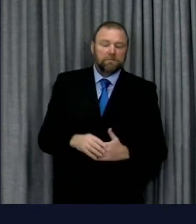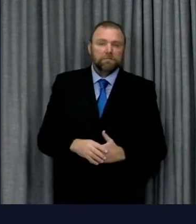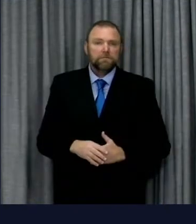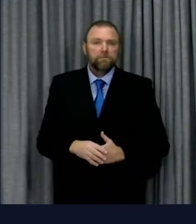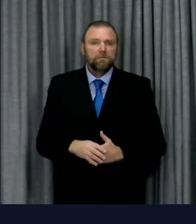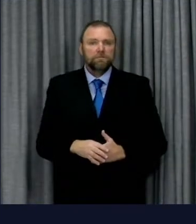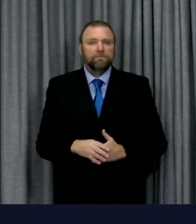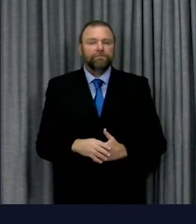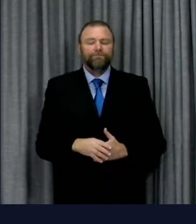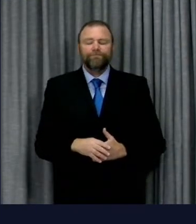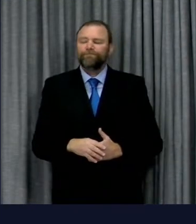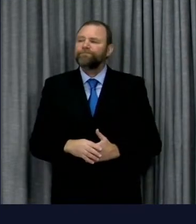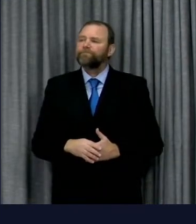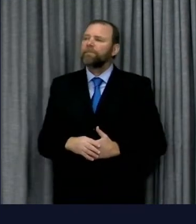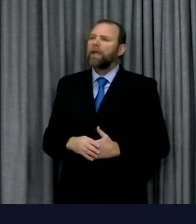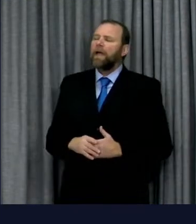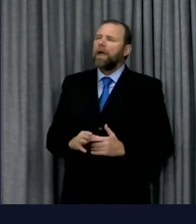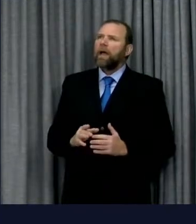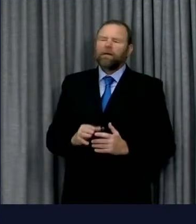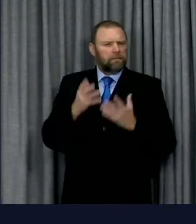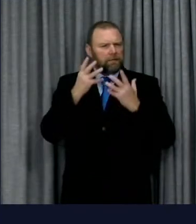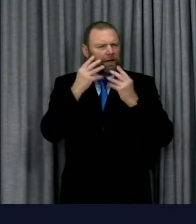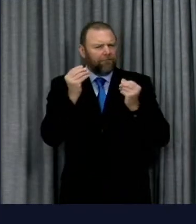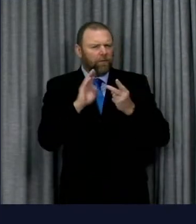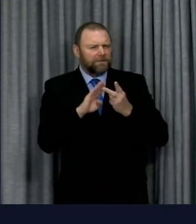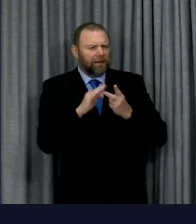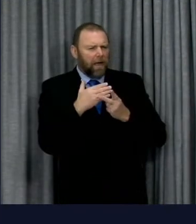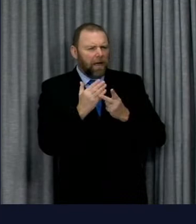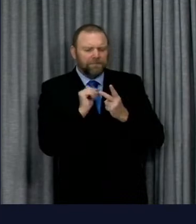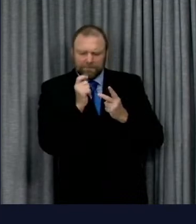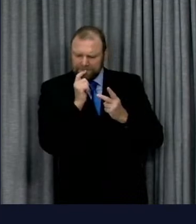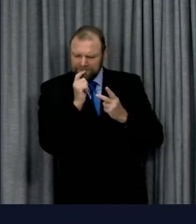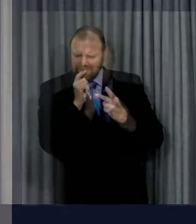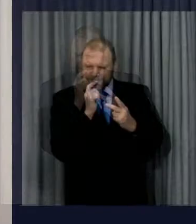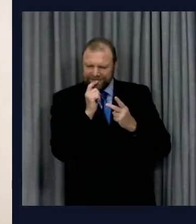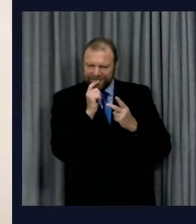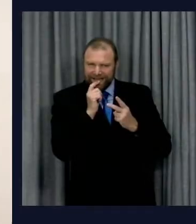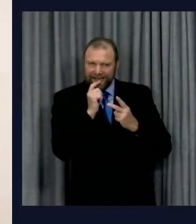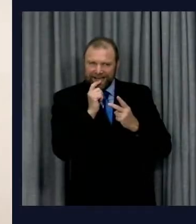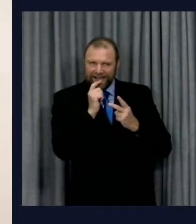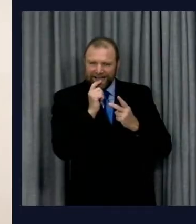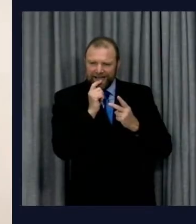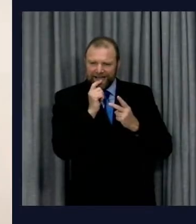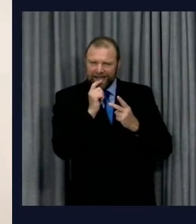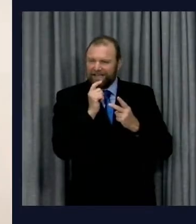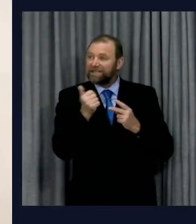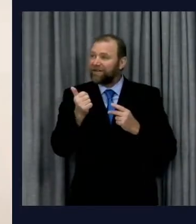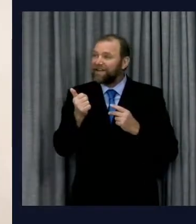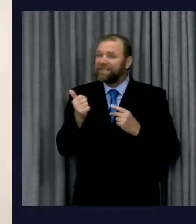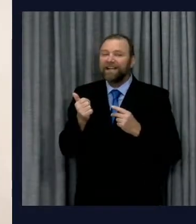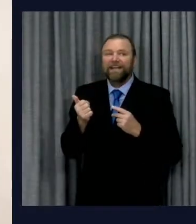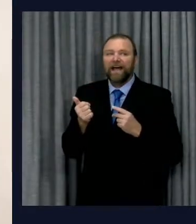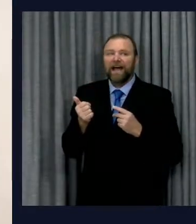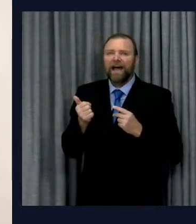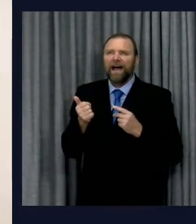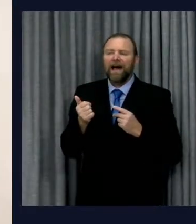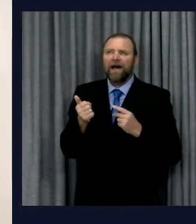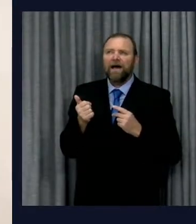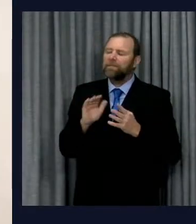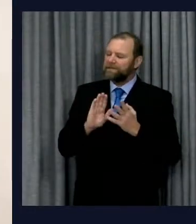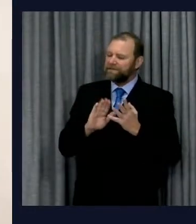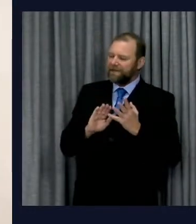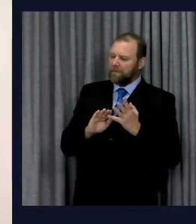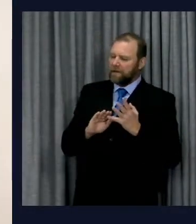could. I've forgotten the second part of your question. Sorry. That's all right, no worries. What I asked